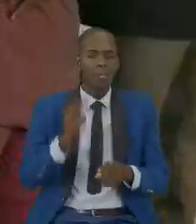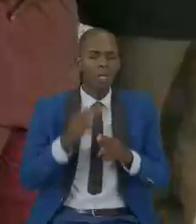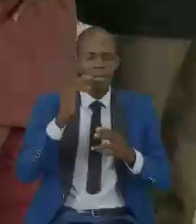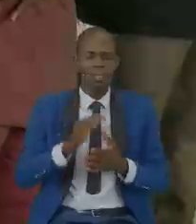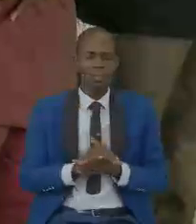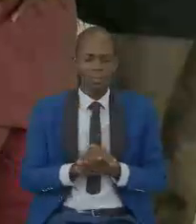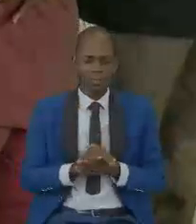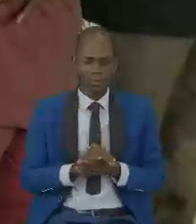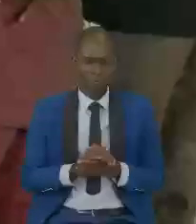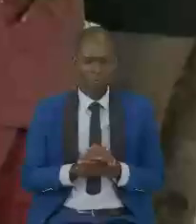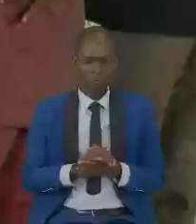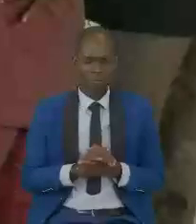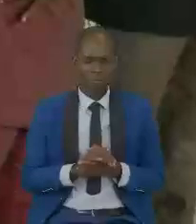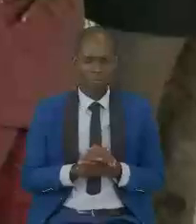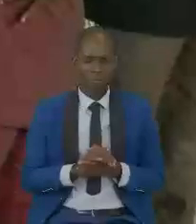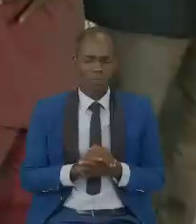name.